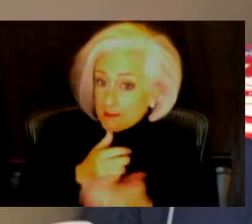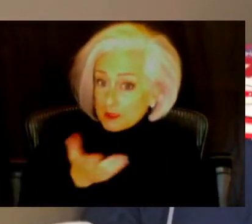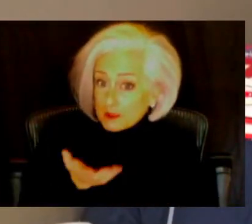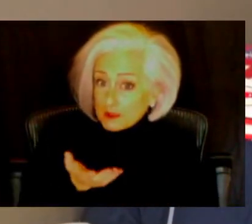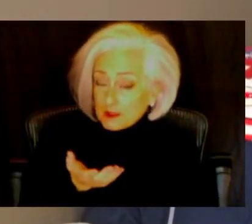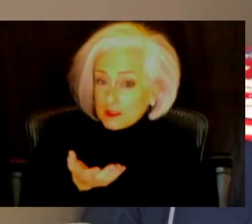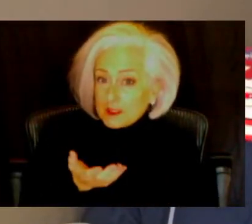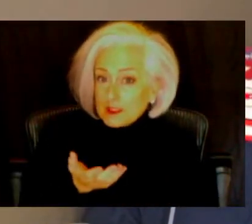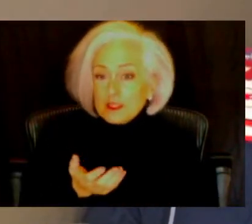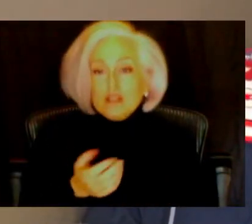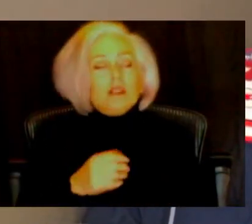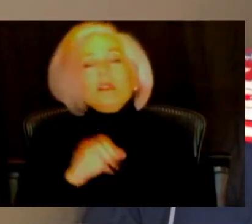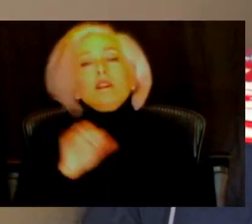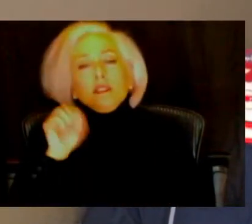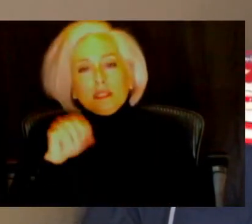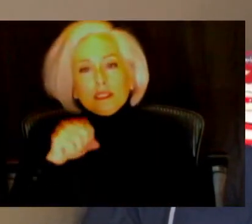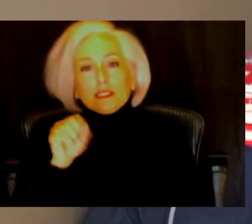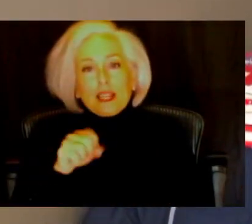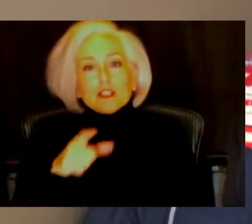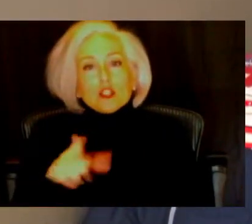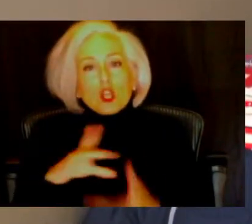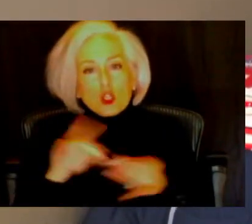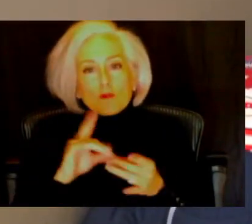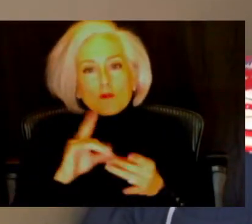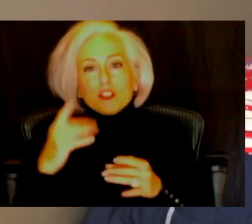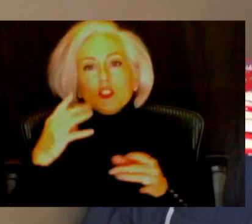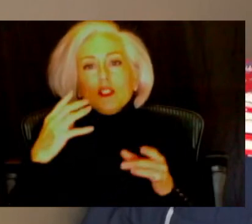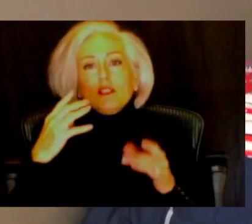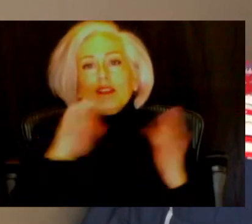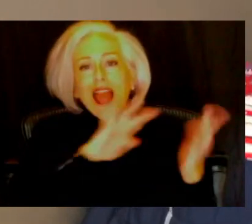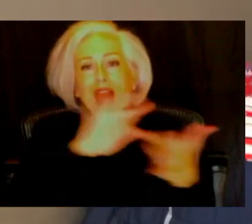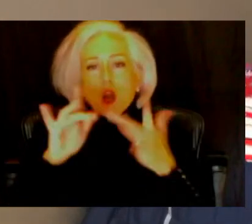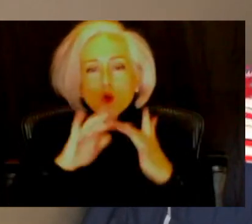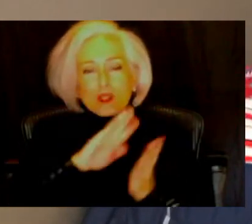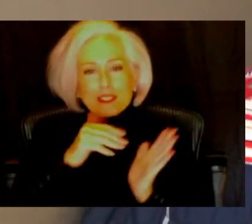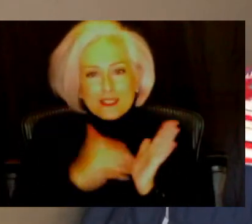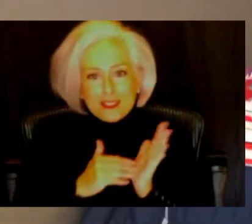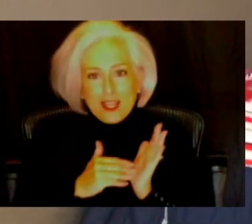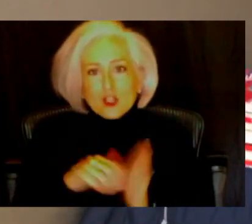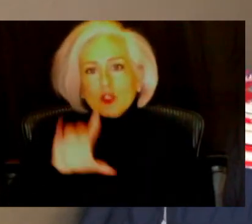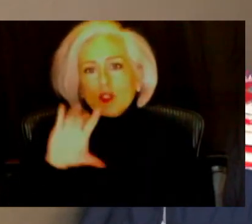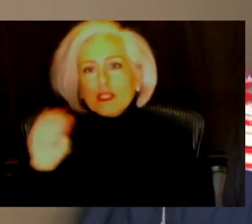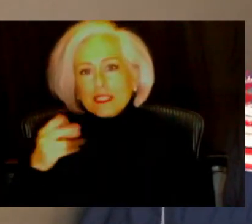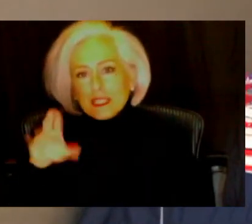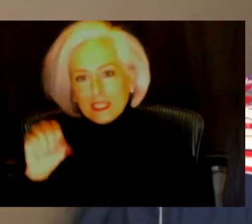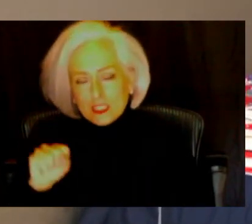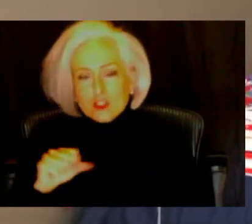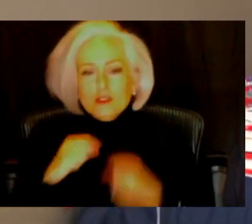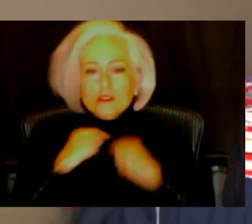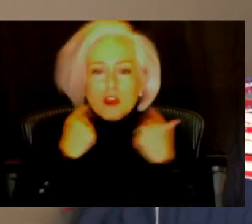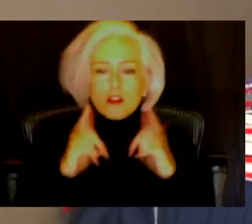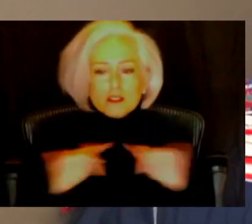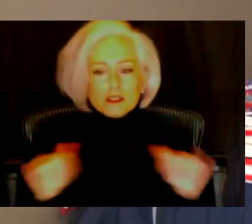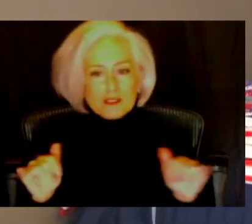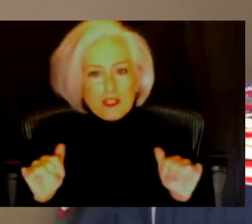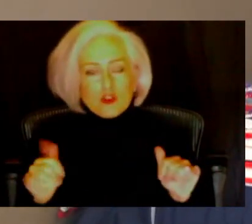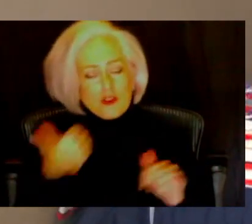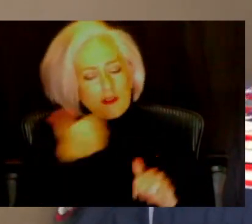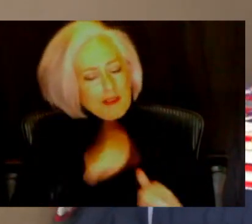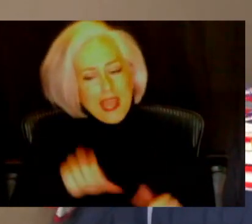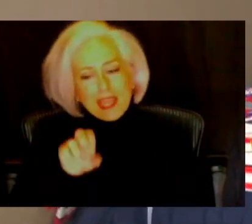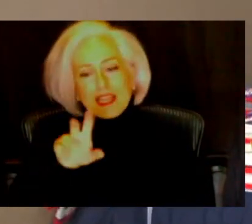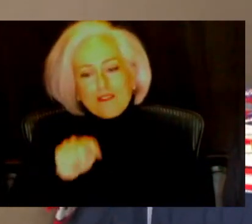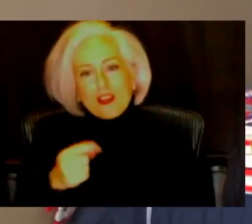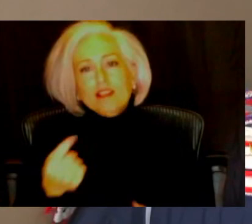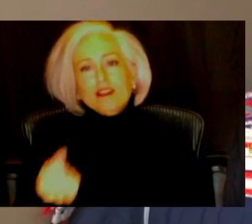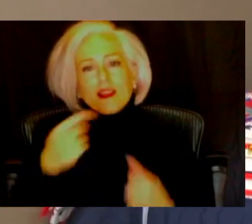Well, yeah, you mentioned the outreach center, you mentioned leashes and your list that you put up on the screen there. So any veteran can come to the outreach center